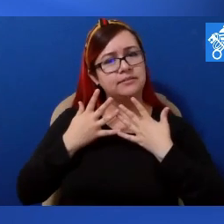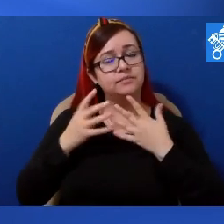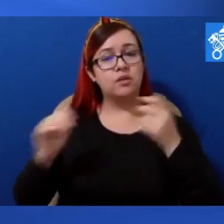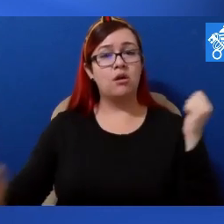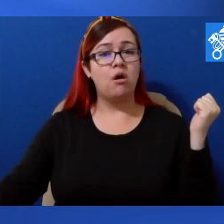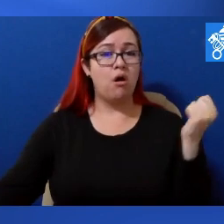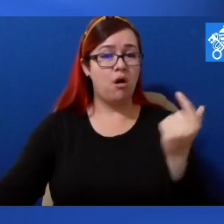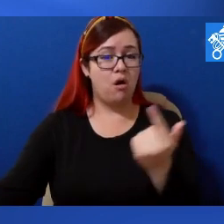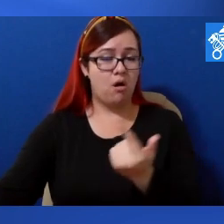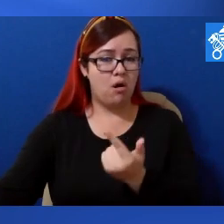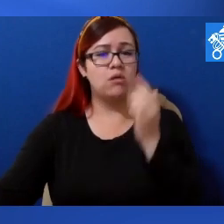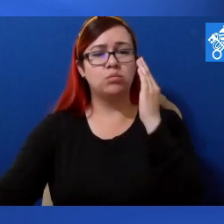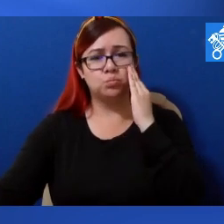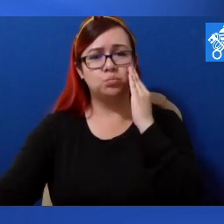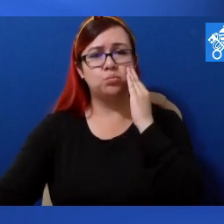sadness.